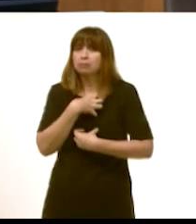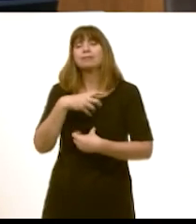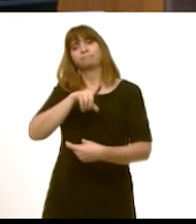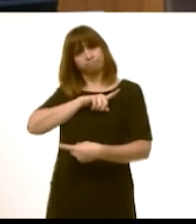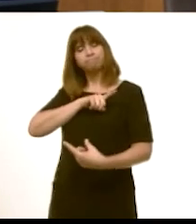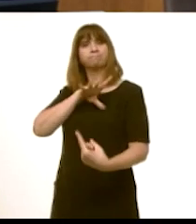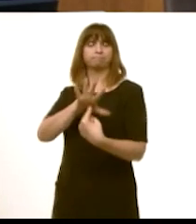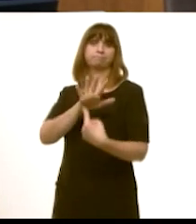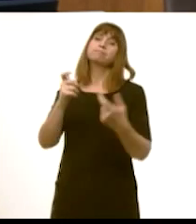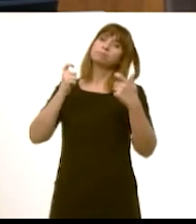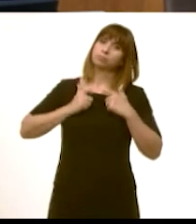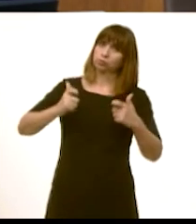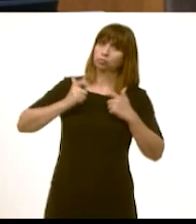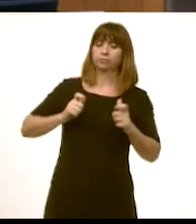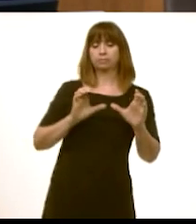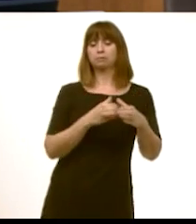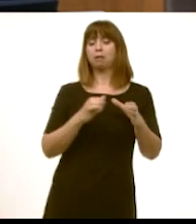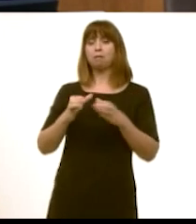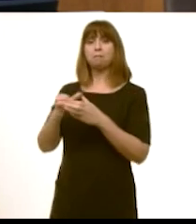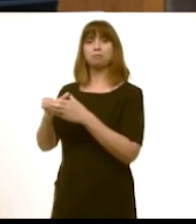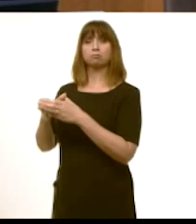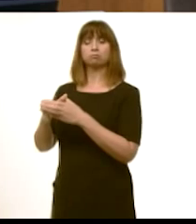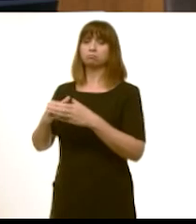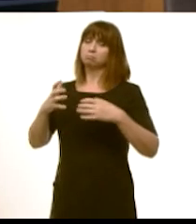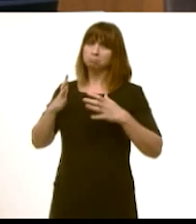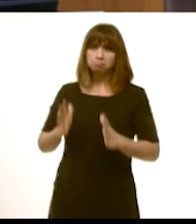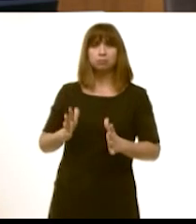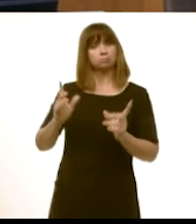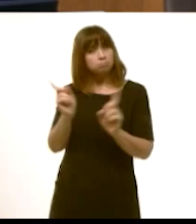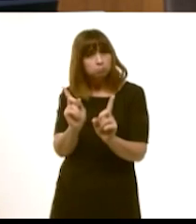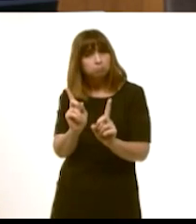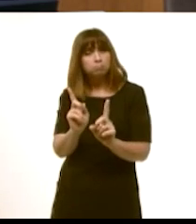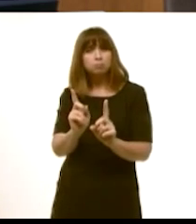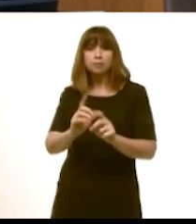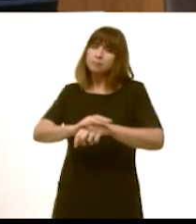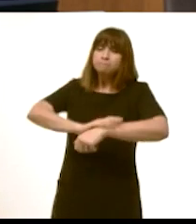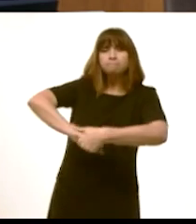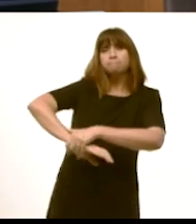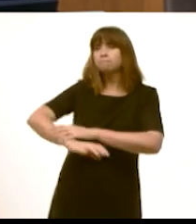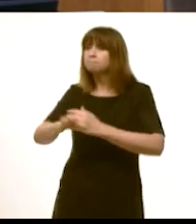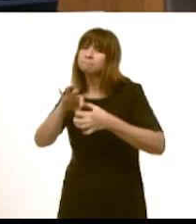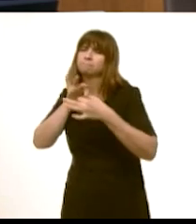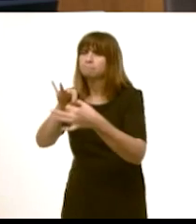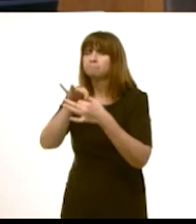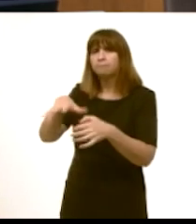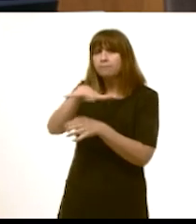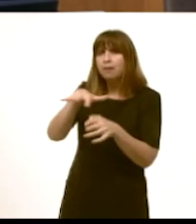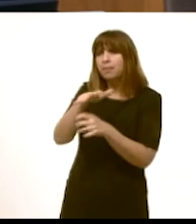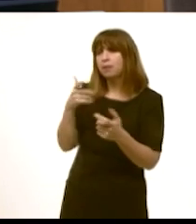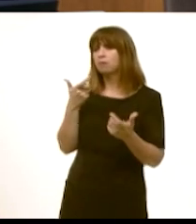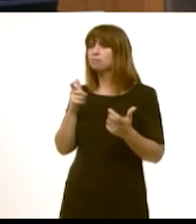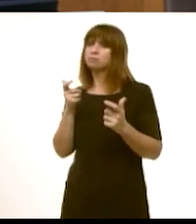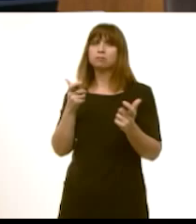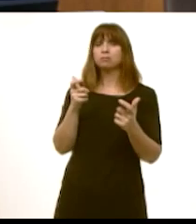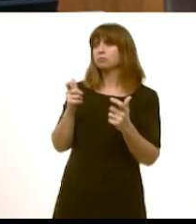that social services departments in local authorities continue to work proactively with families in order to look to identify sexual